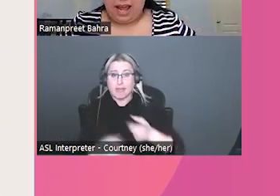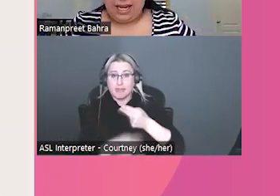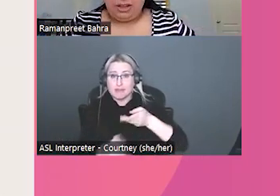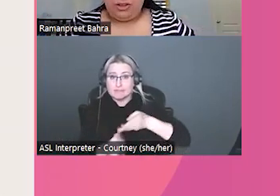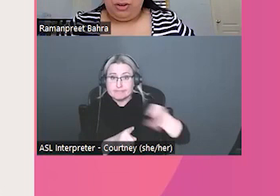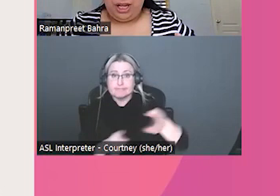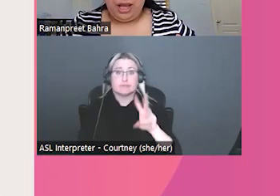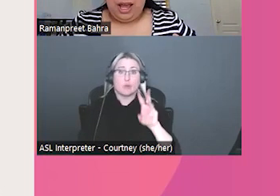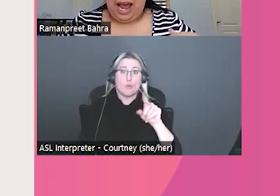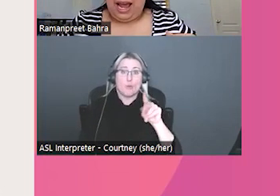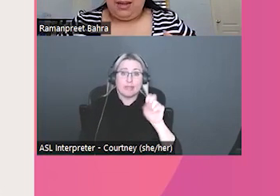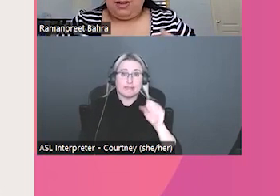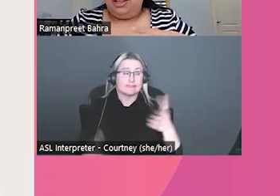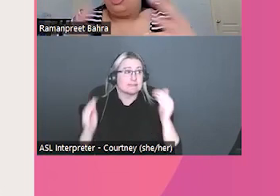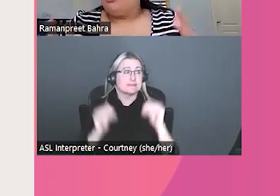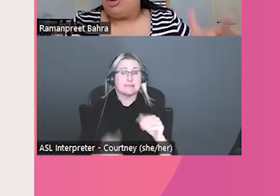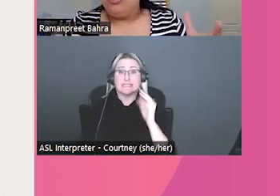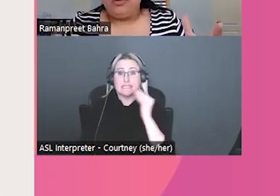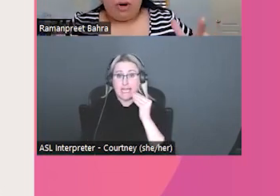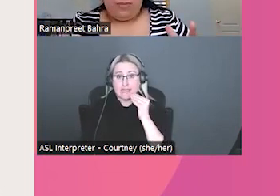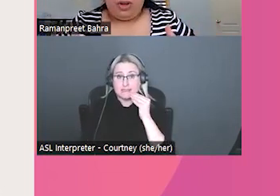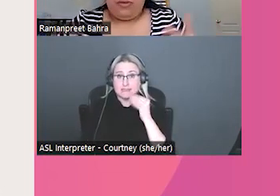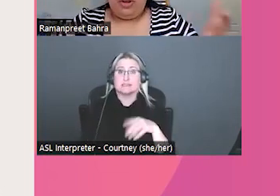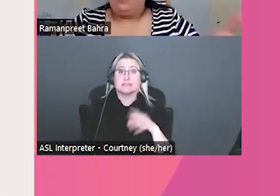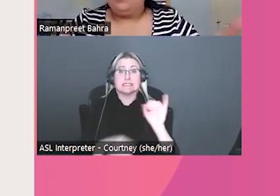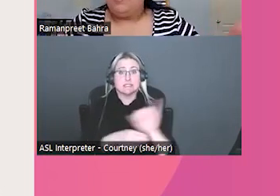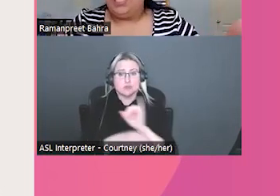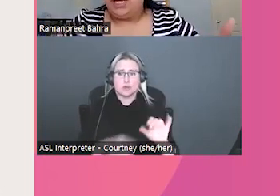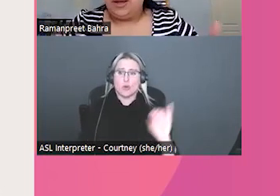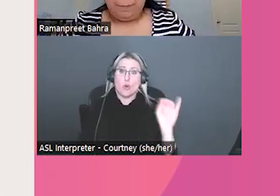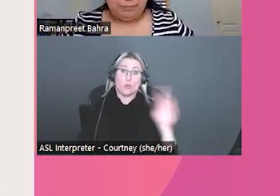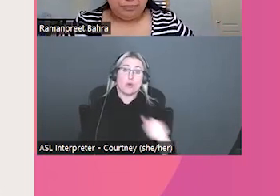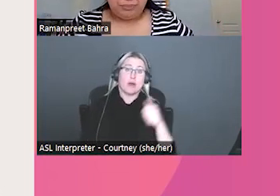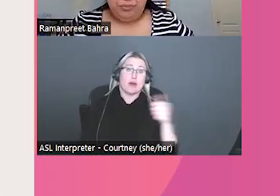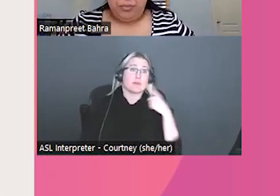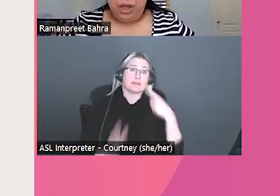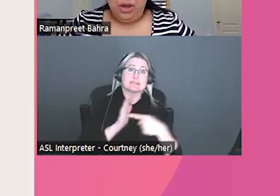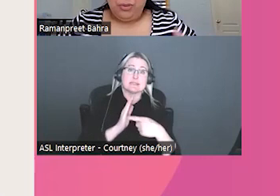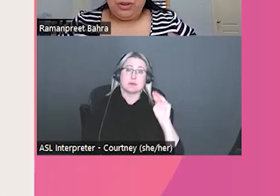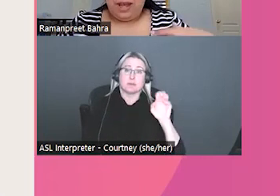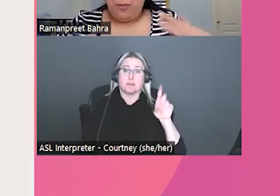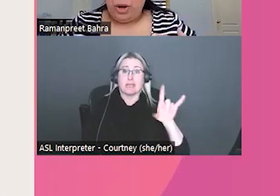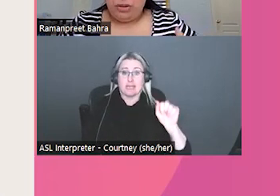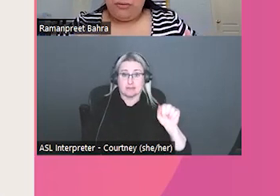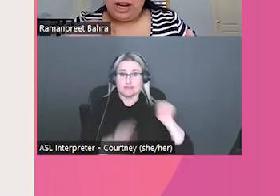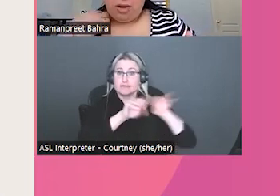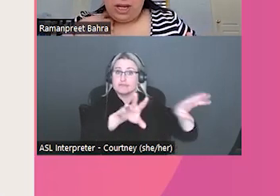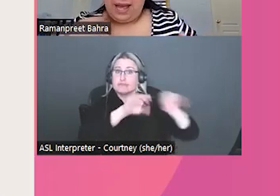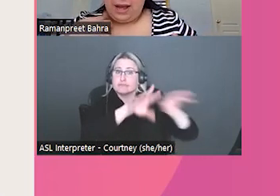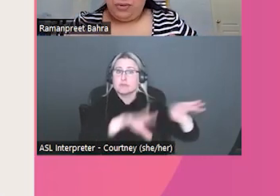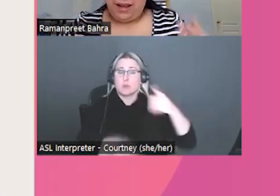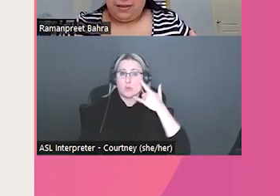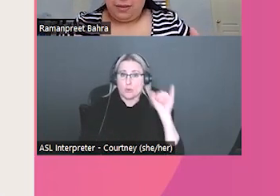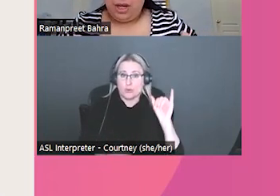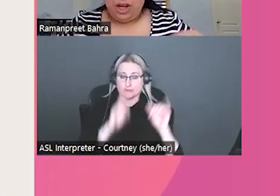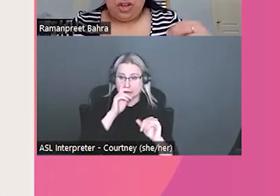the diet industry, and the larger cultural forums of, for instance, media. What's important to reflect on is